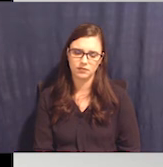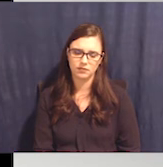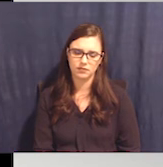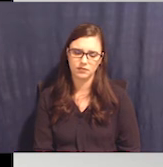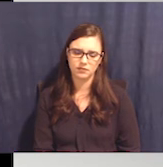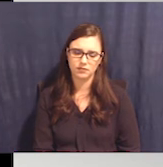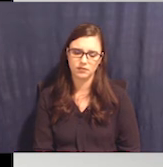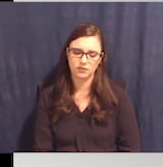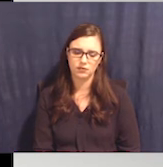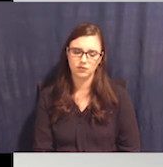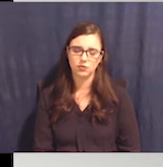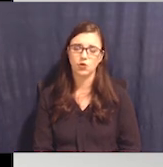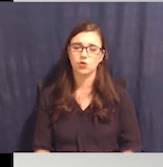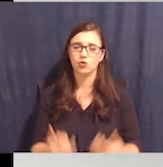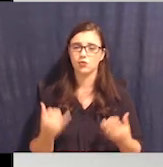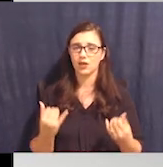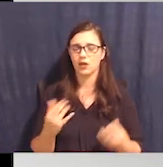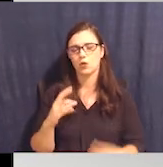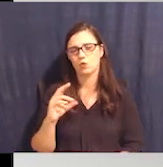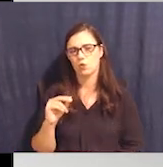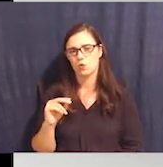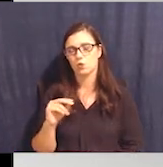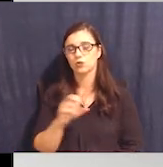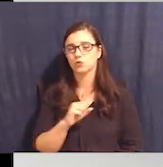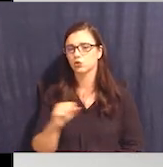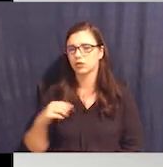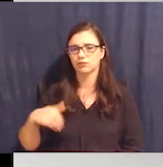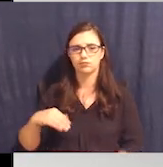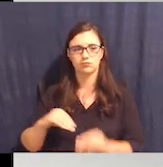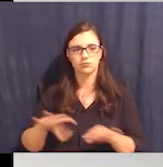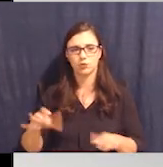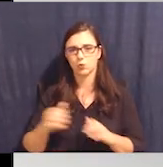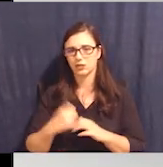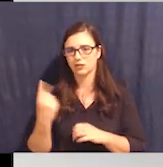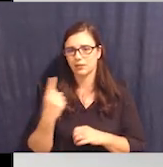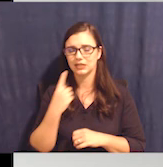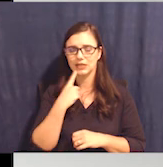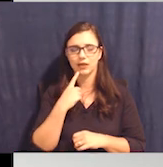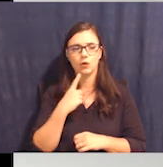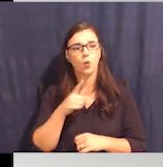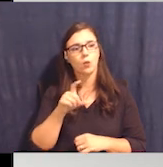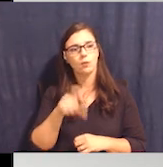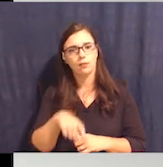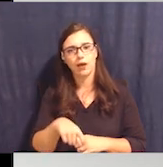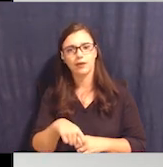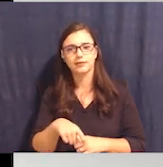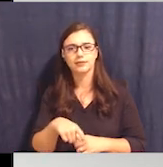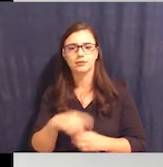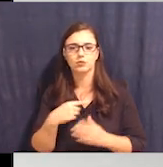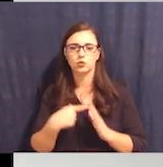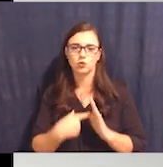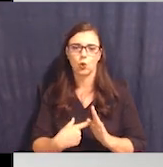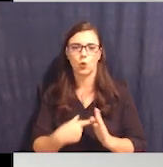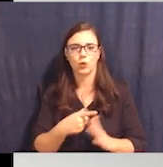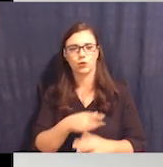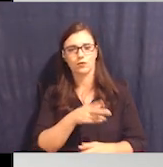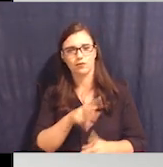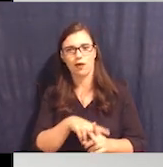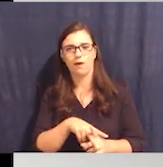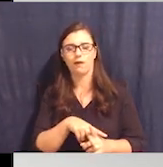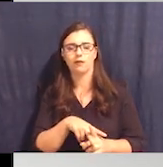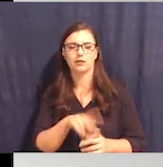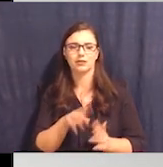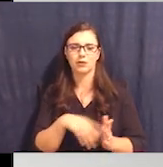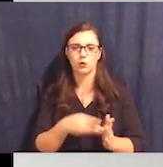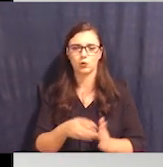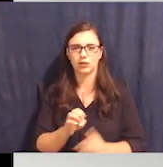our taxes? Right now, I'd say no. Social Security has not come out with something saying that you must show that